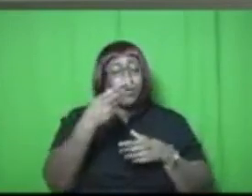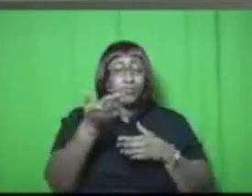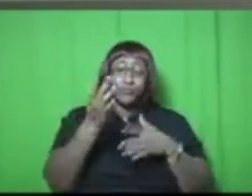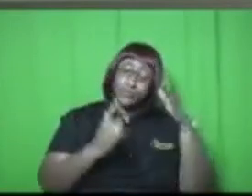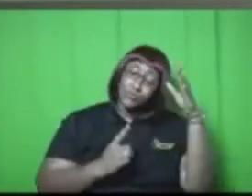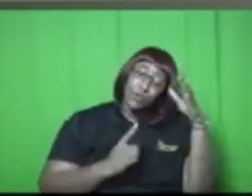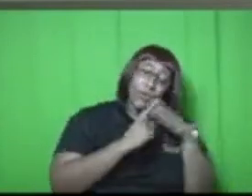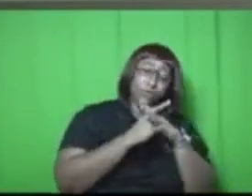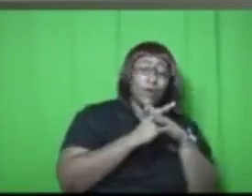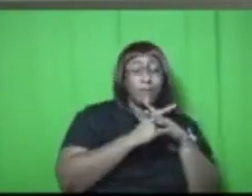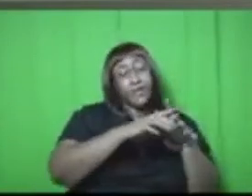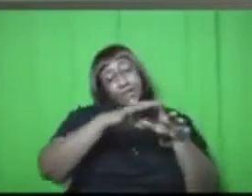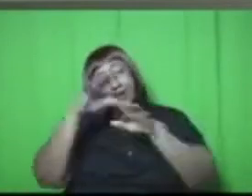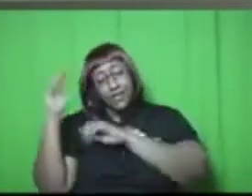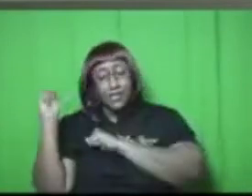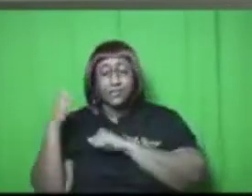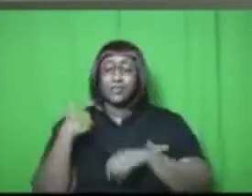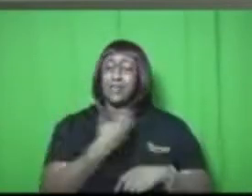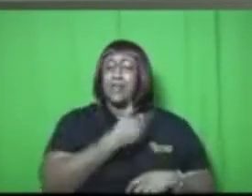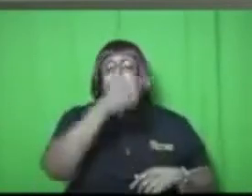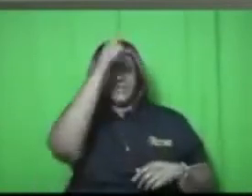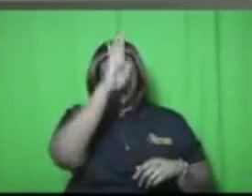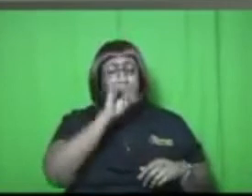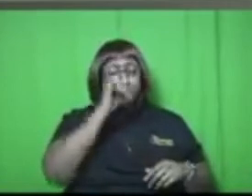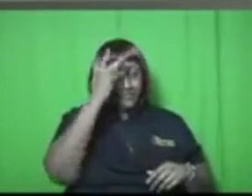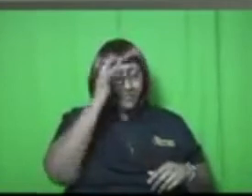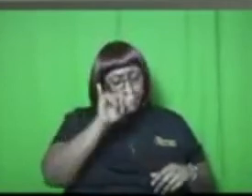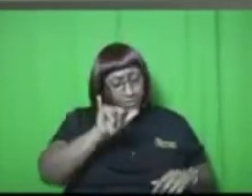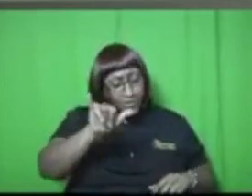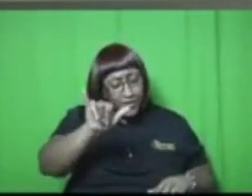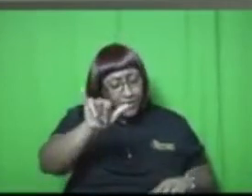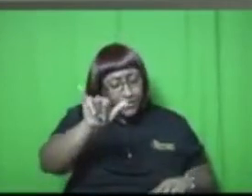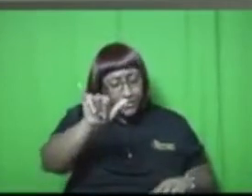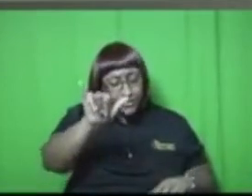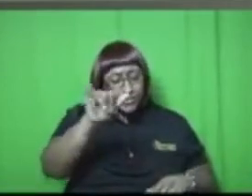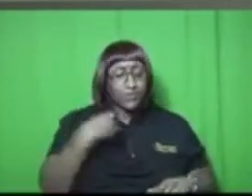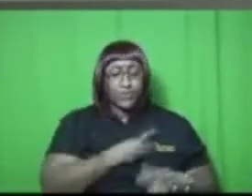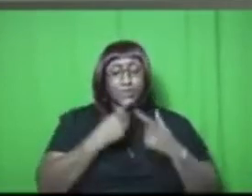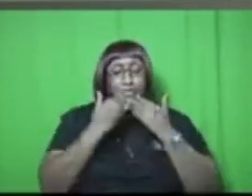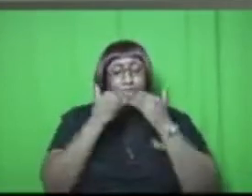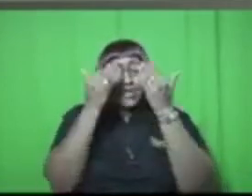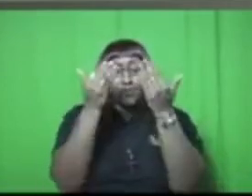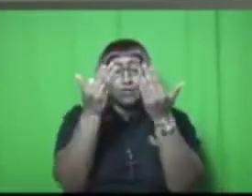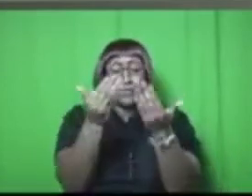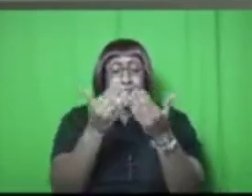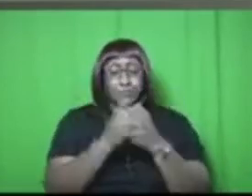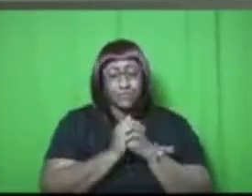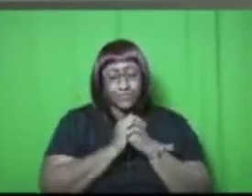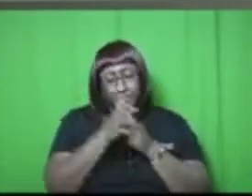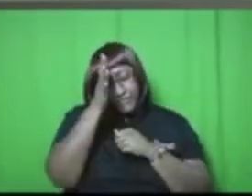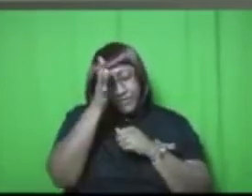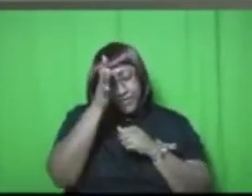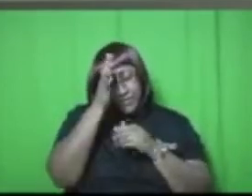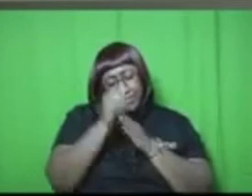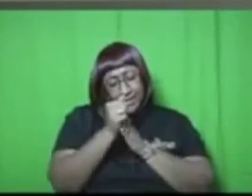go. Hey. But our God is forever. Yeah, and we say thank you.